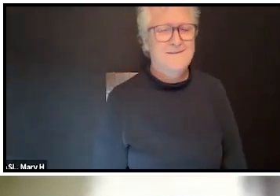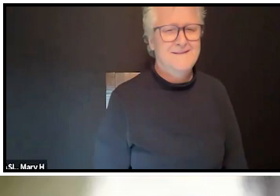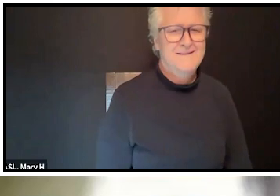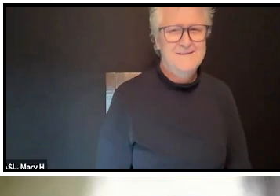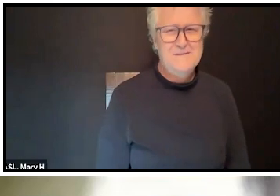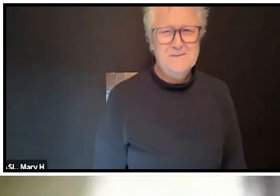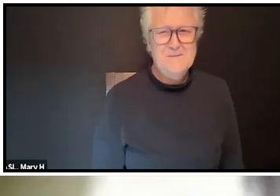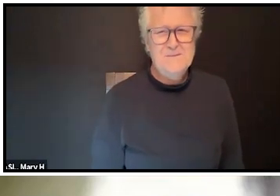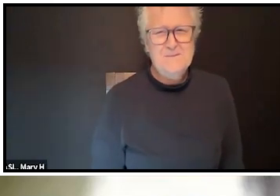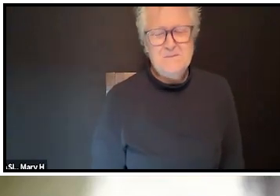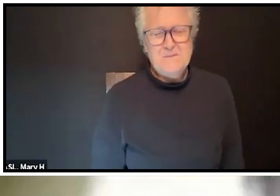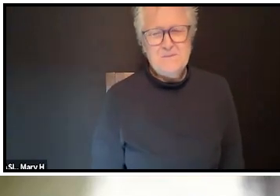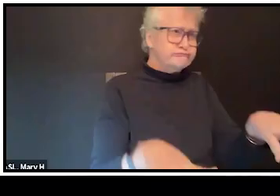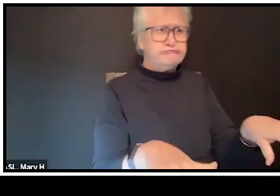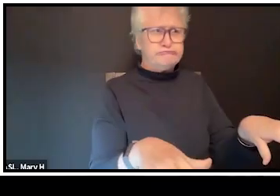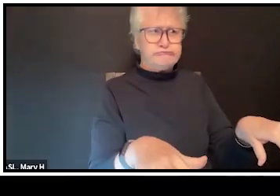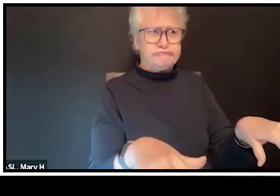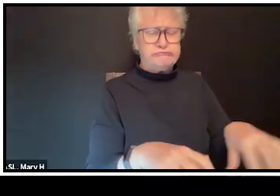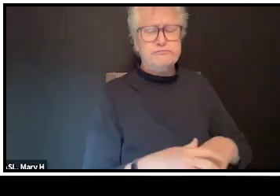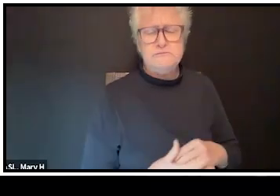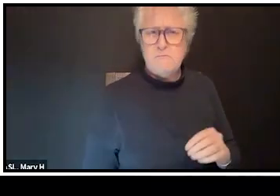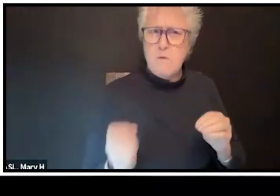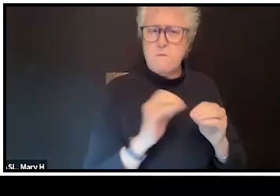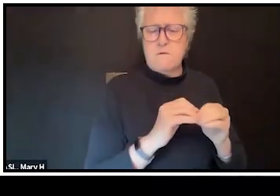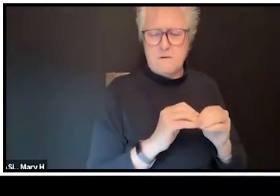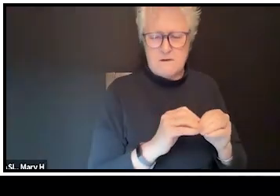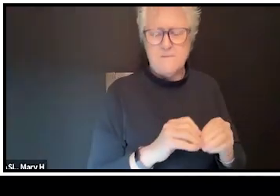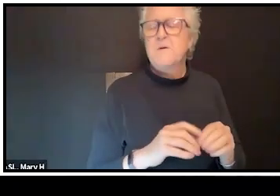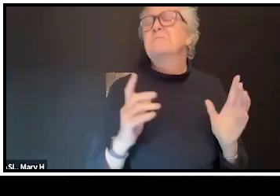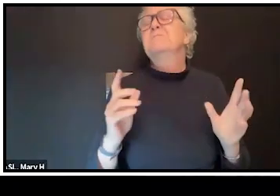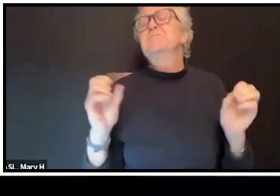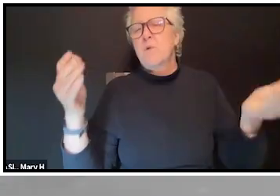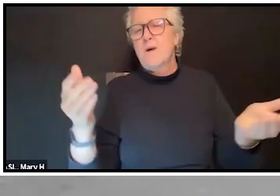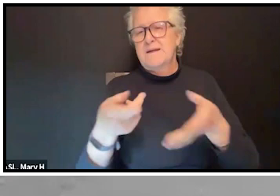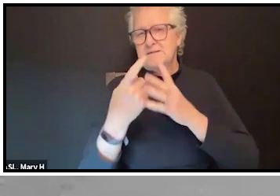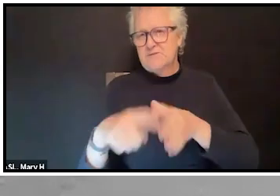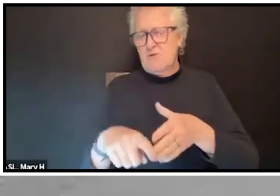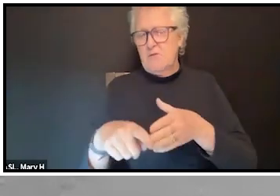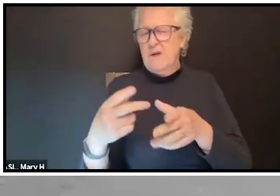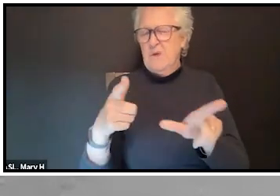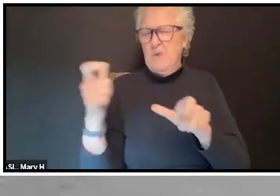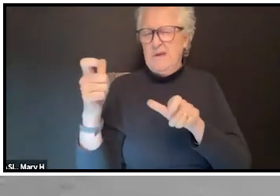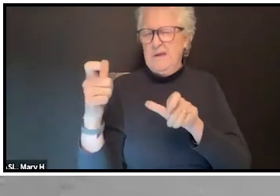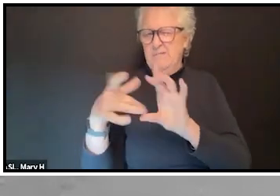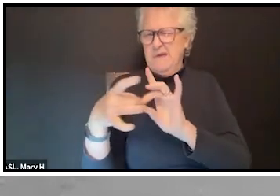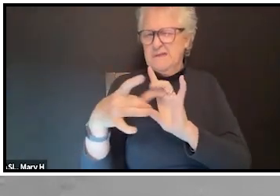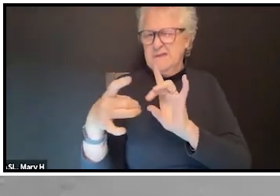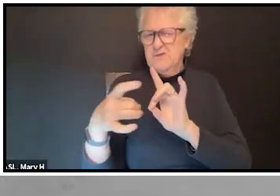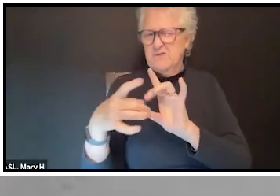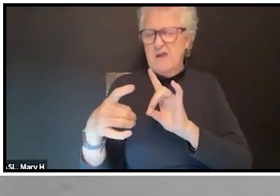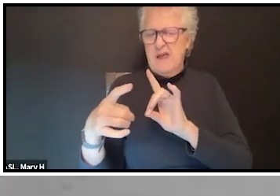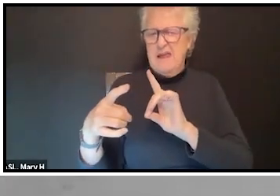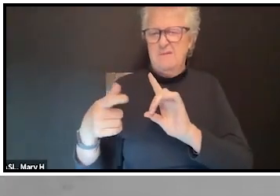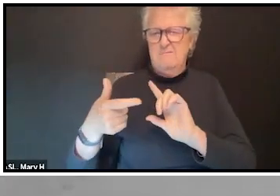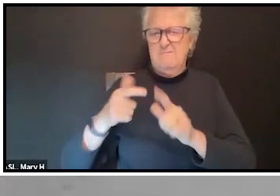Keith? Do you have that power? I'm going to kick this off by just giving a quick message. I was emailing with Kevin Savage earlier,